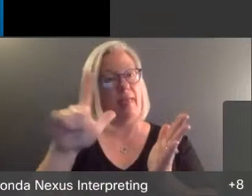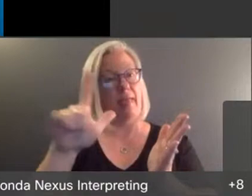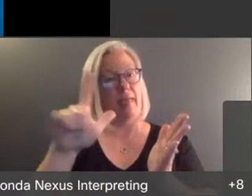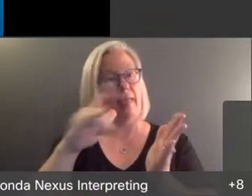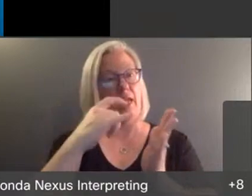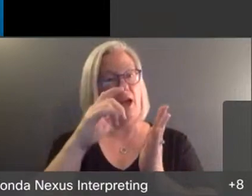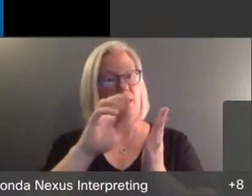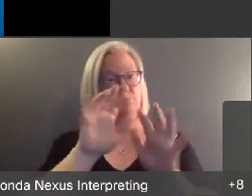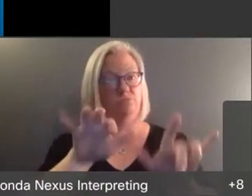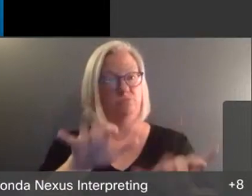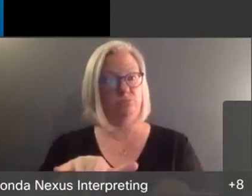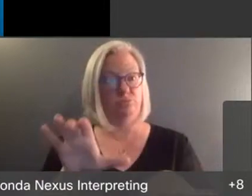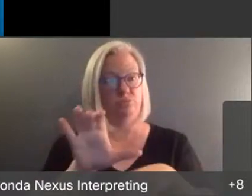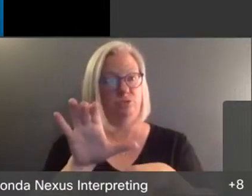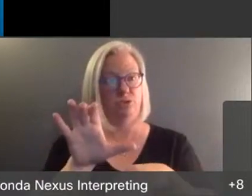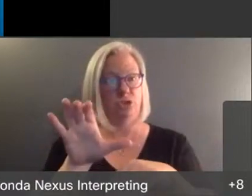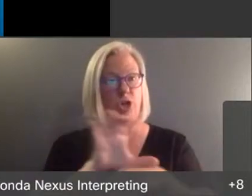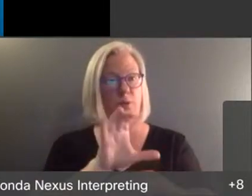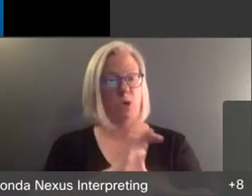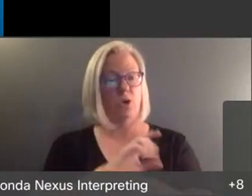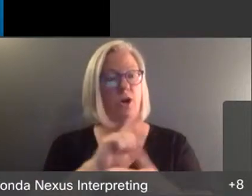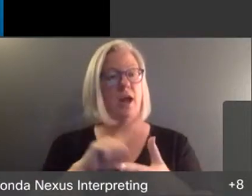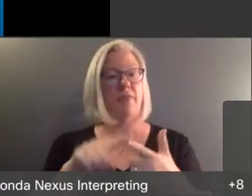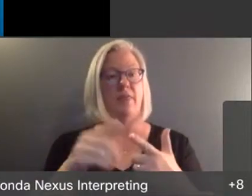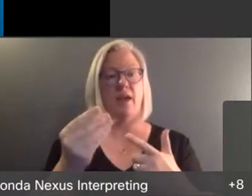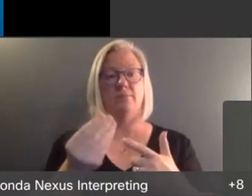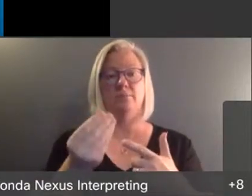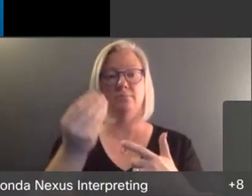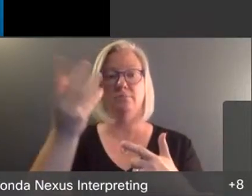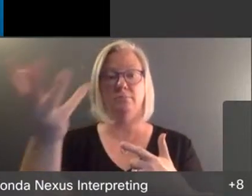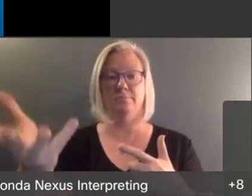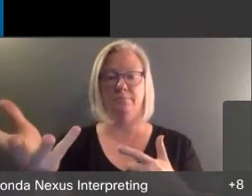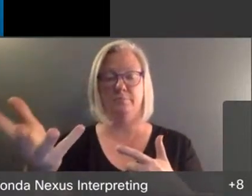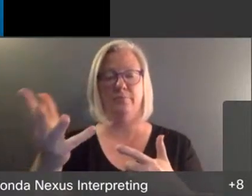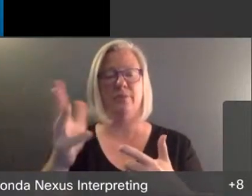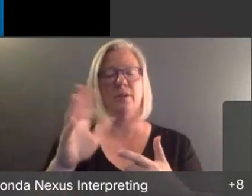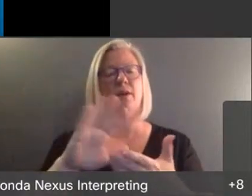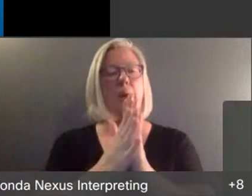to committee are actually turned into bill language. And that